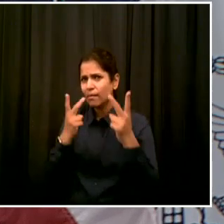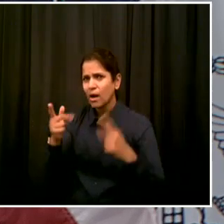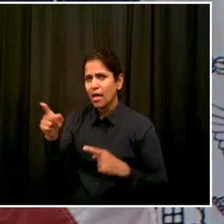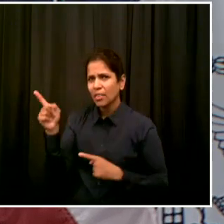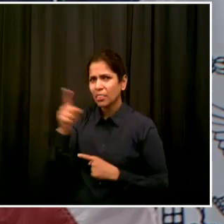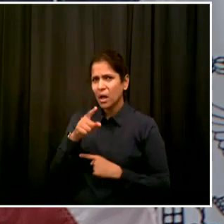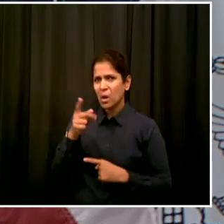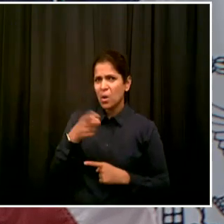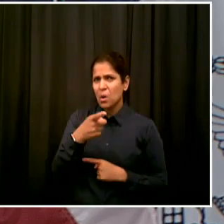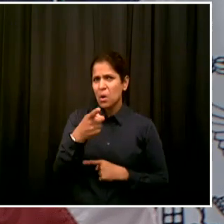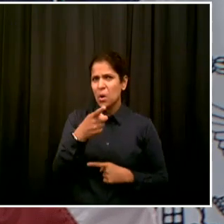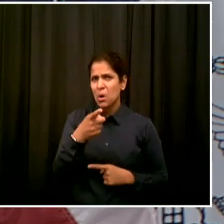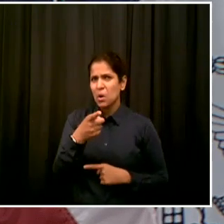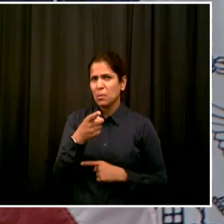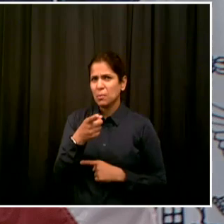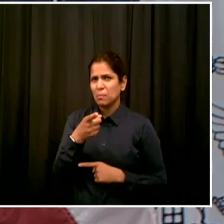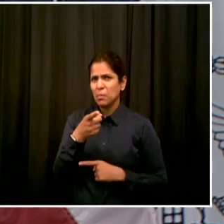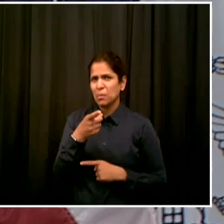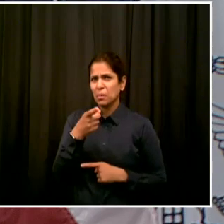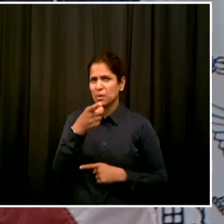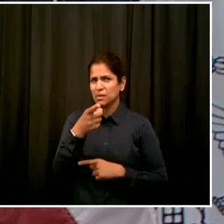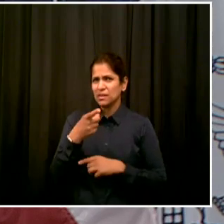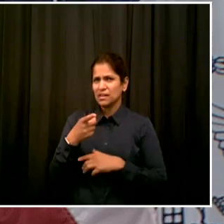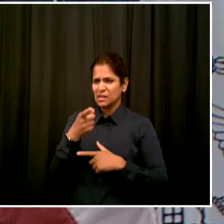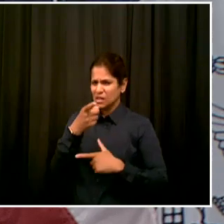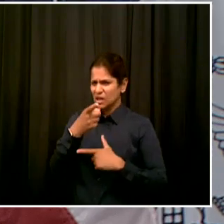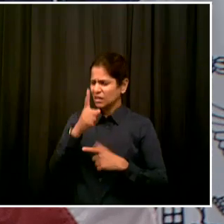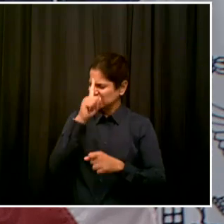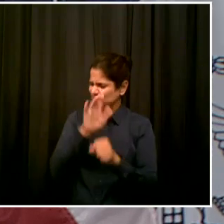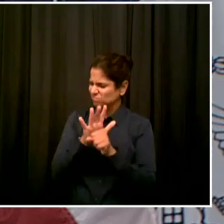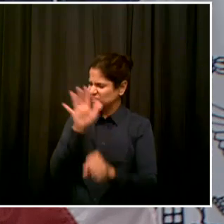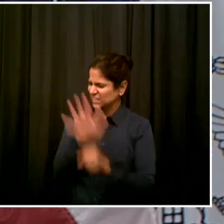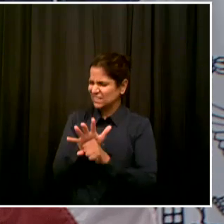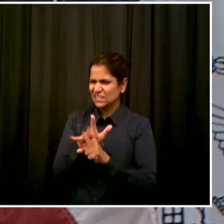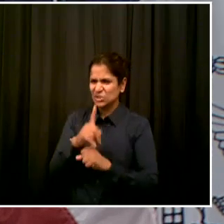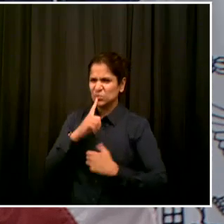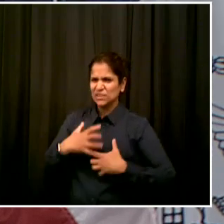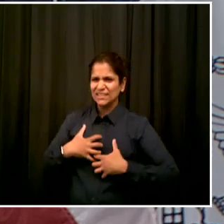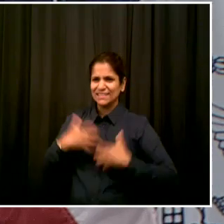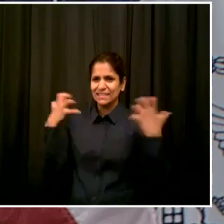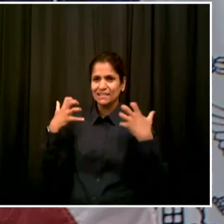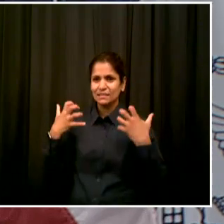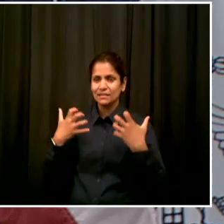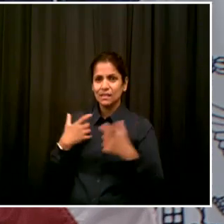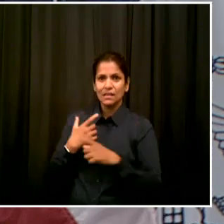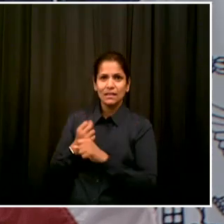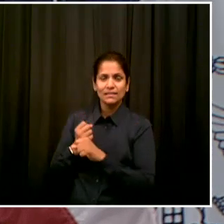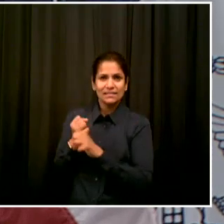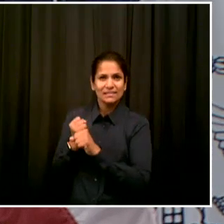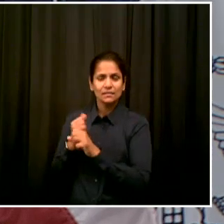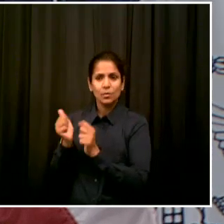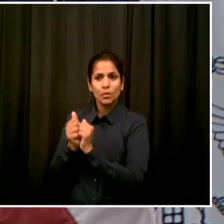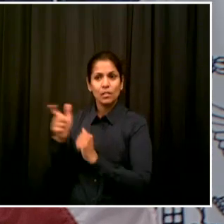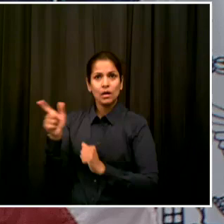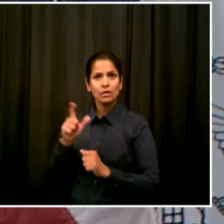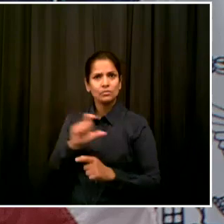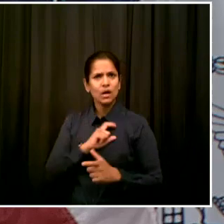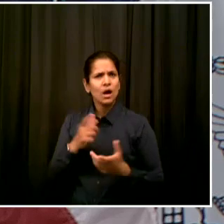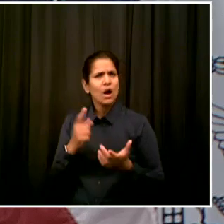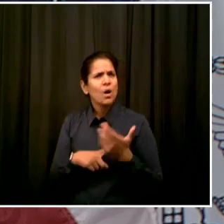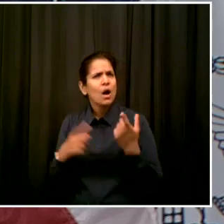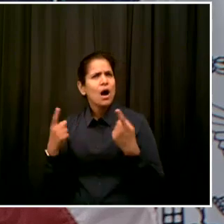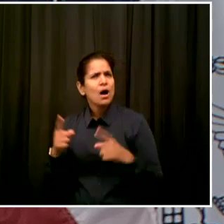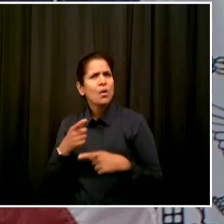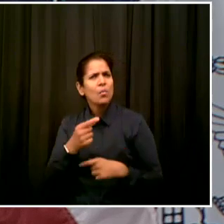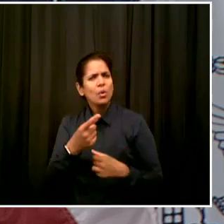I was wondering if you can confirm that call and what the exact contents were. Also, yeah, just what are you saying to the commissioner? I know in public you're very supportive